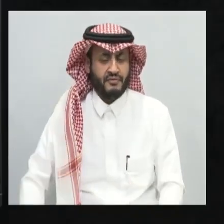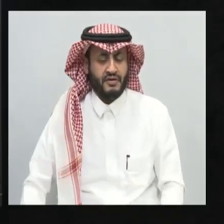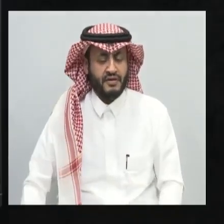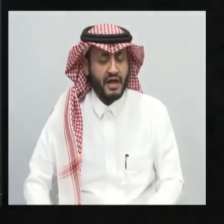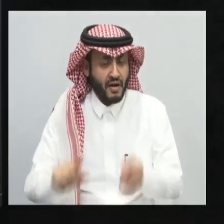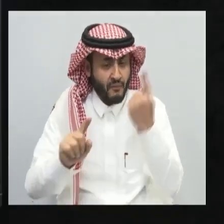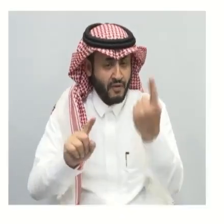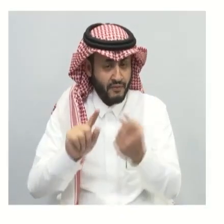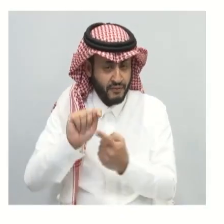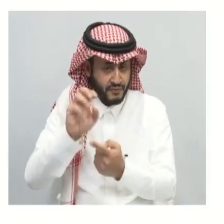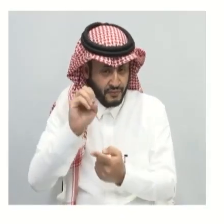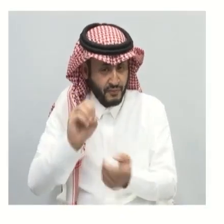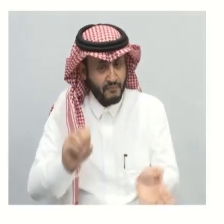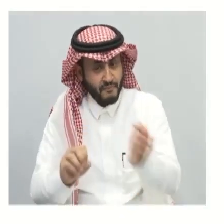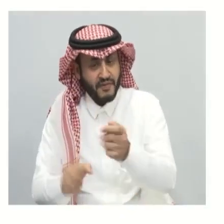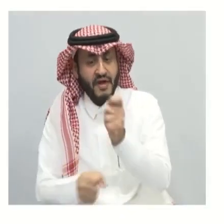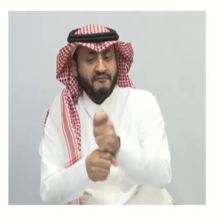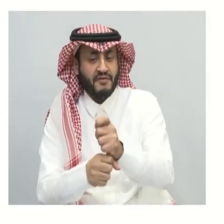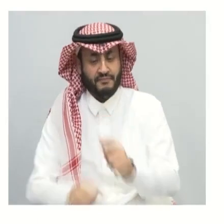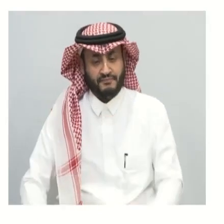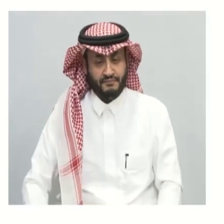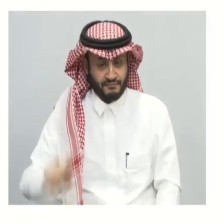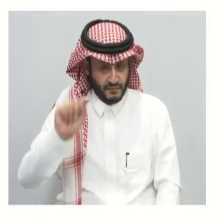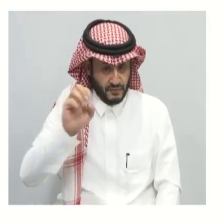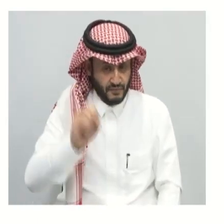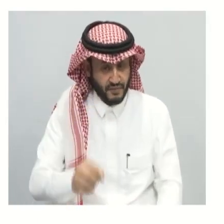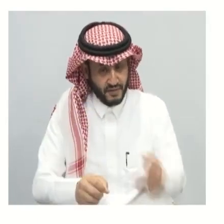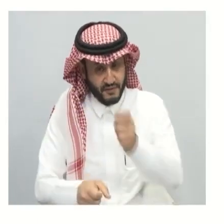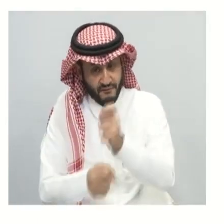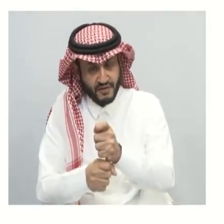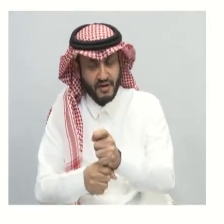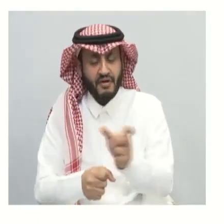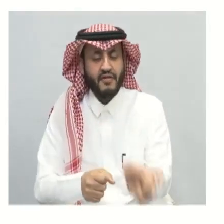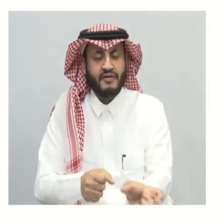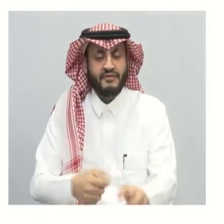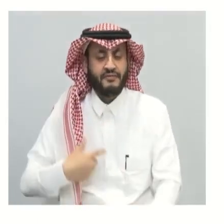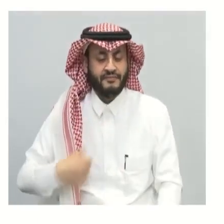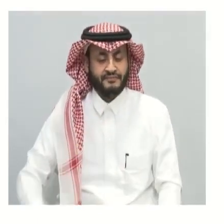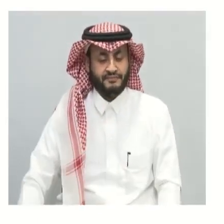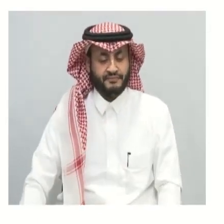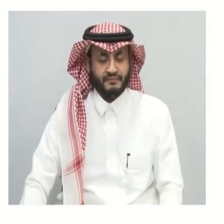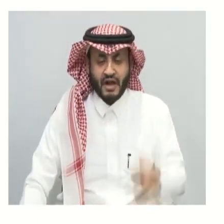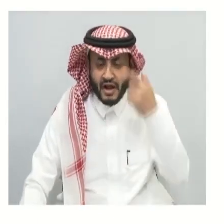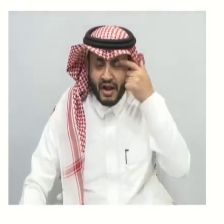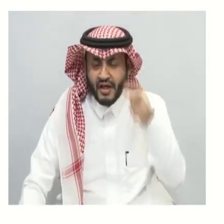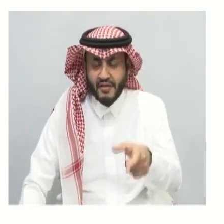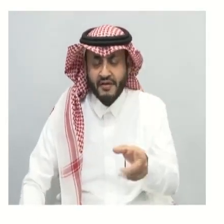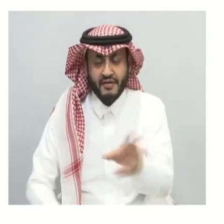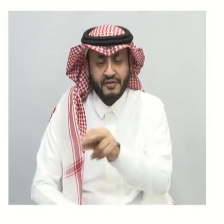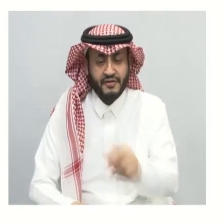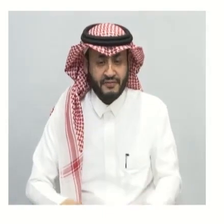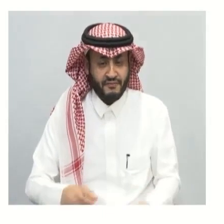form of the verb? If we're having need, want, or like. We will have need to